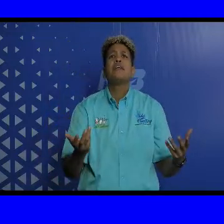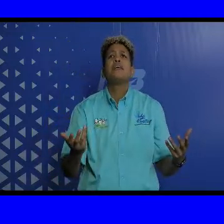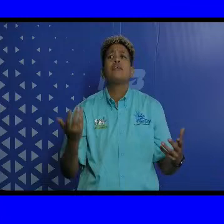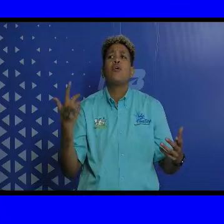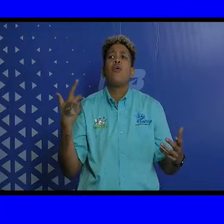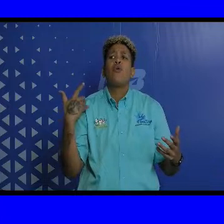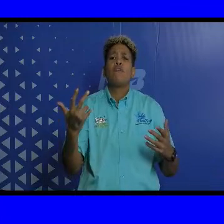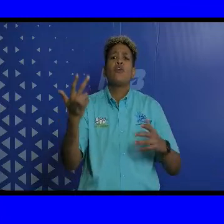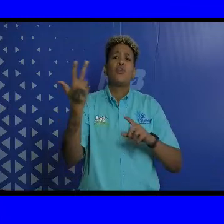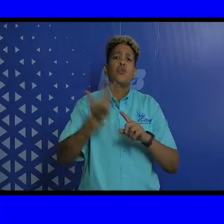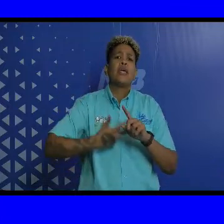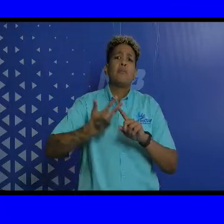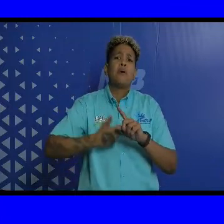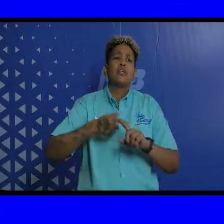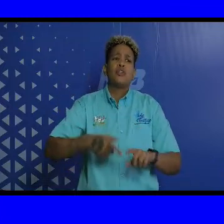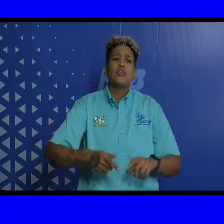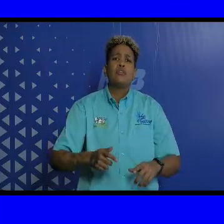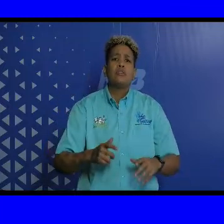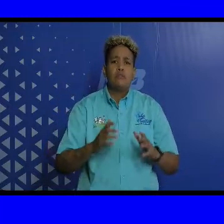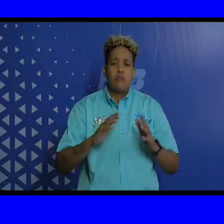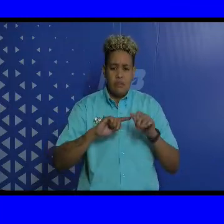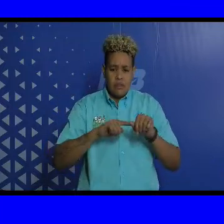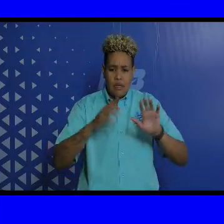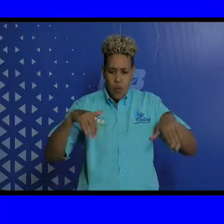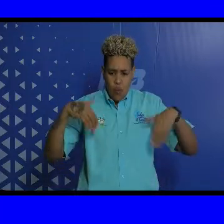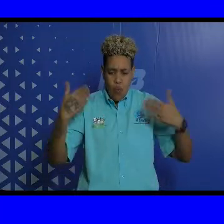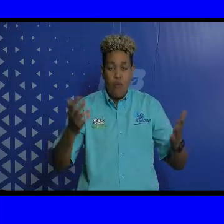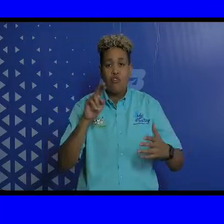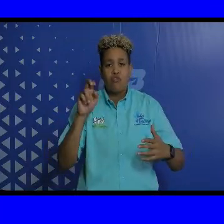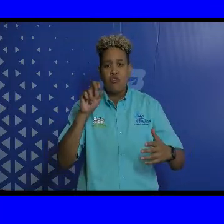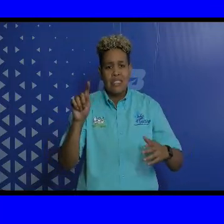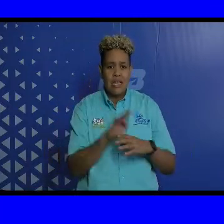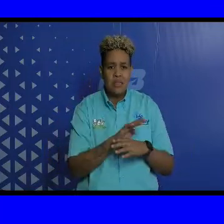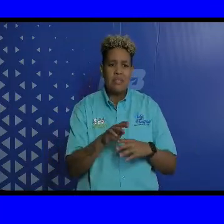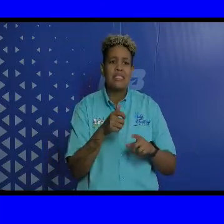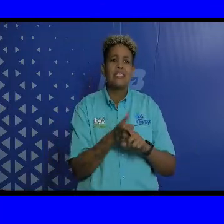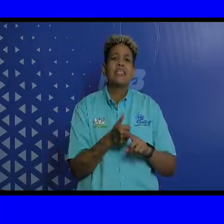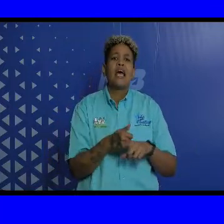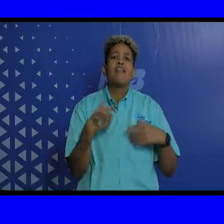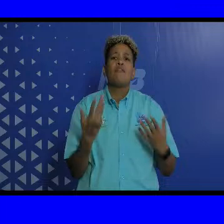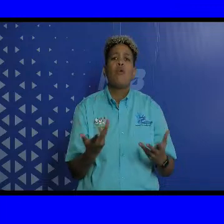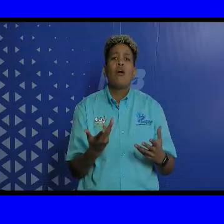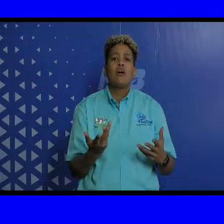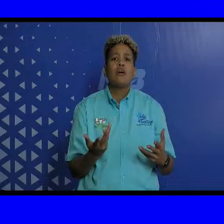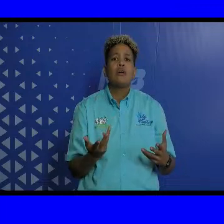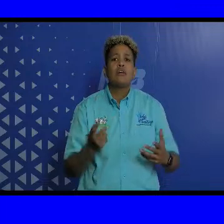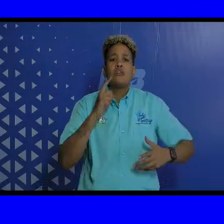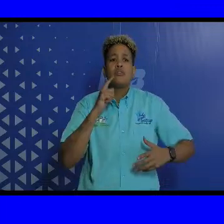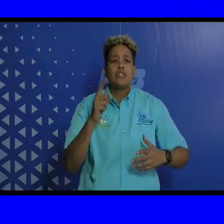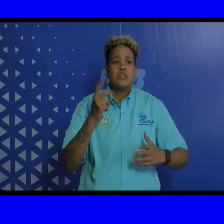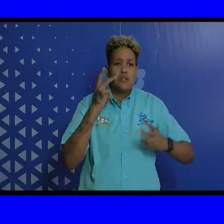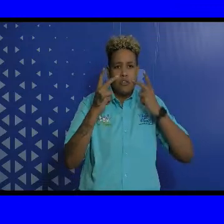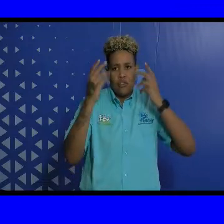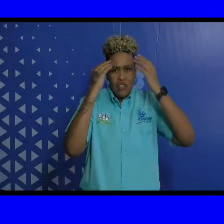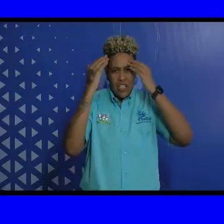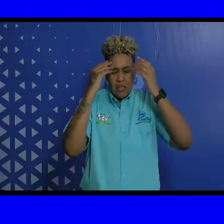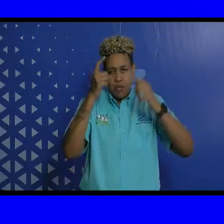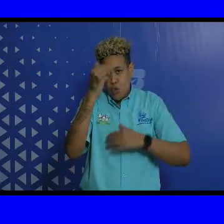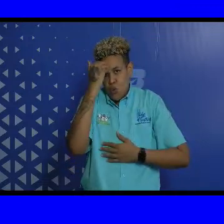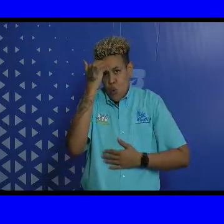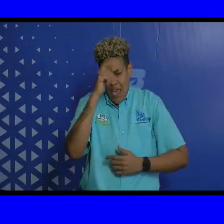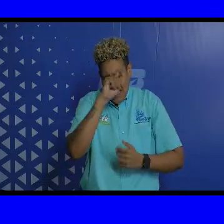over the last 3 months, was a great reset. Resetting the business to be very transparent, so you